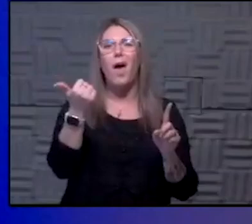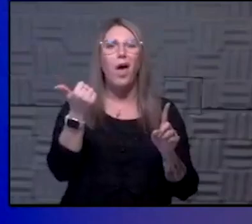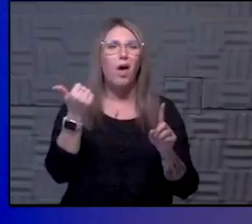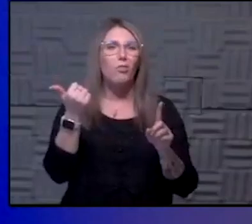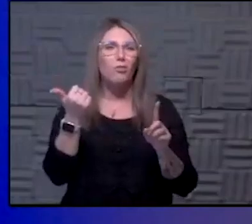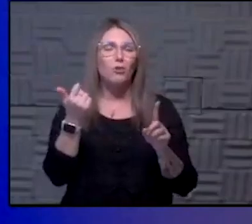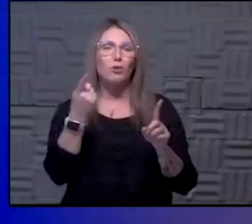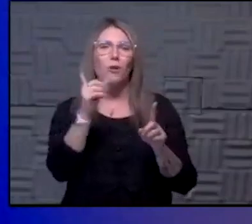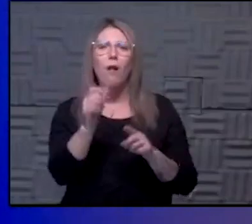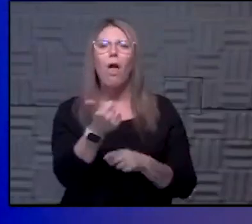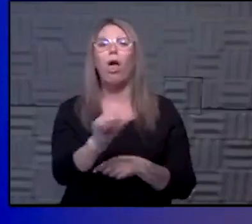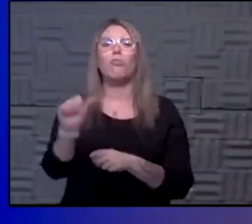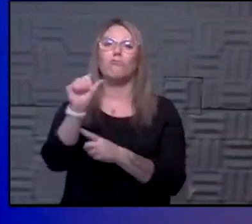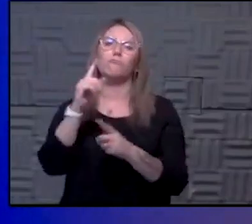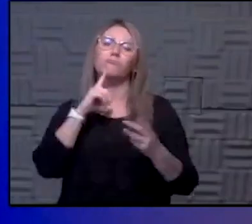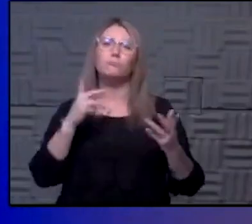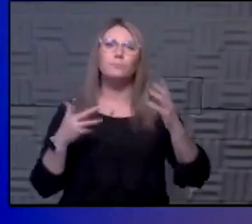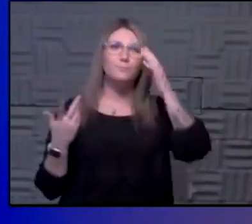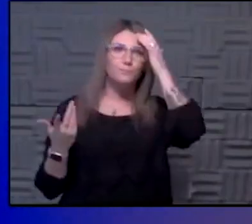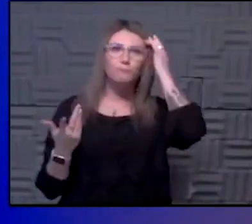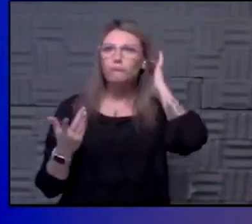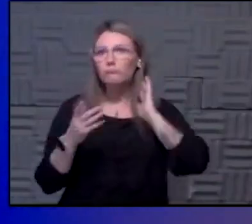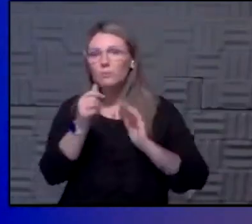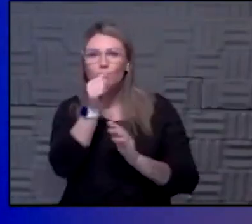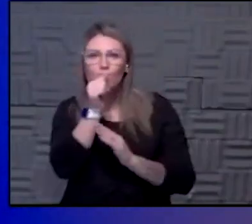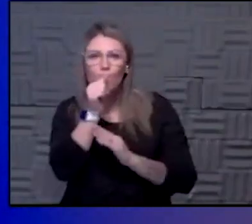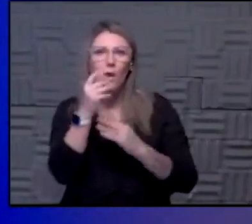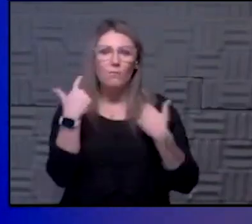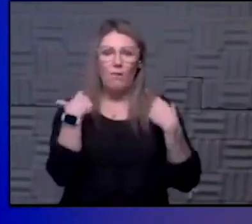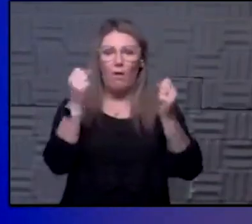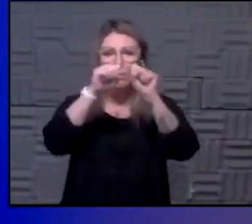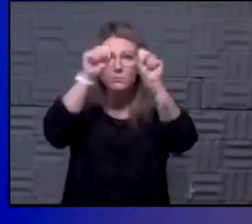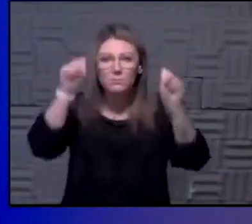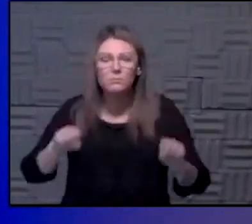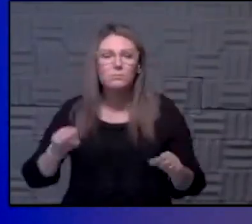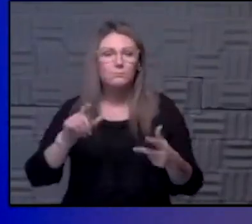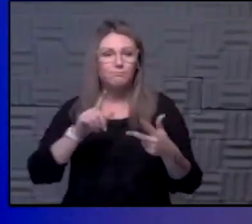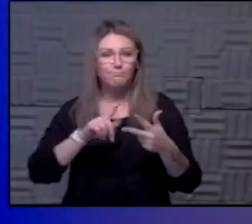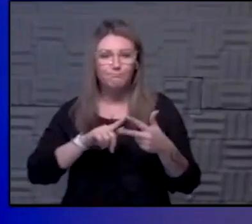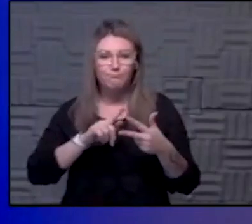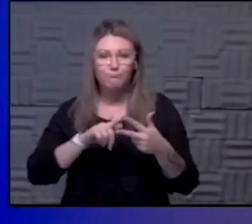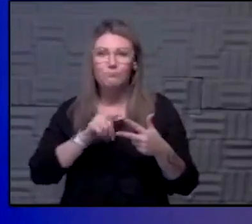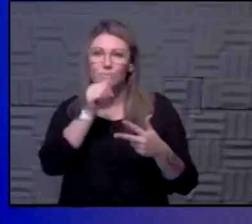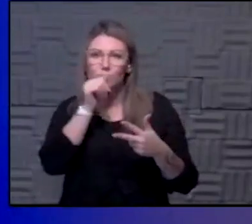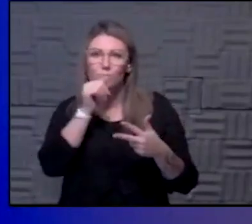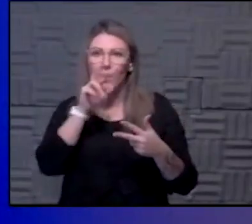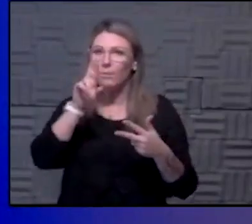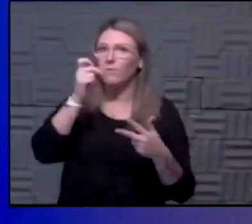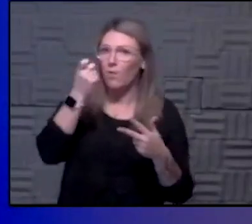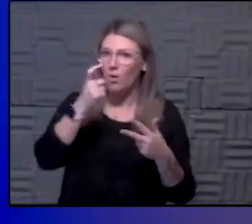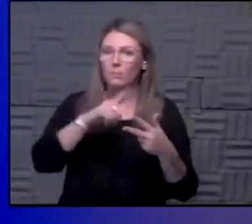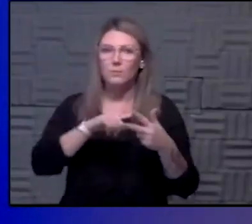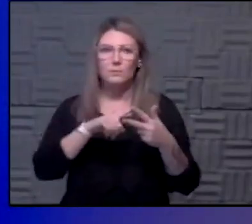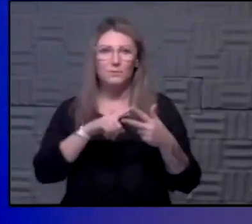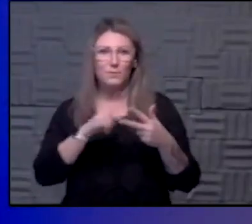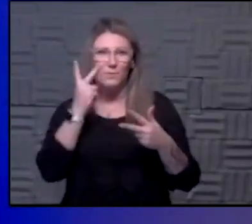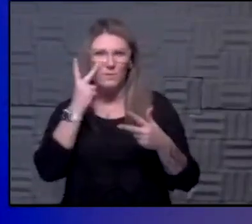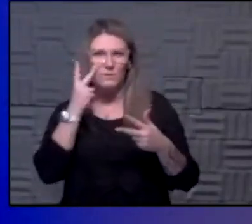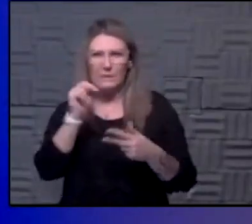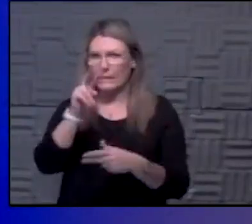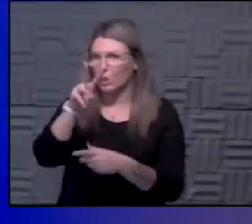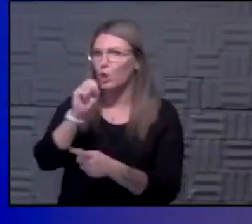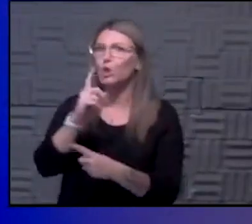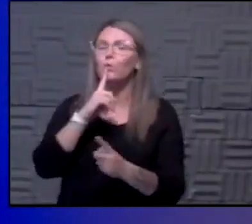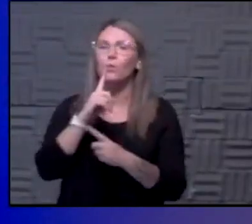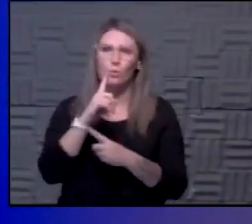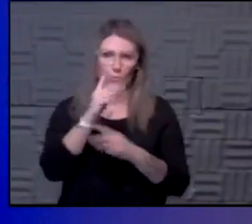multi-pronged approach, private health systems, private pharmacies, as we've already seen, news stories about that,